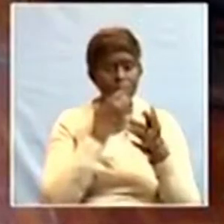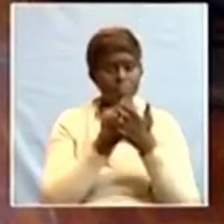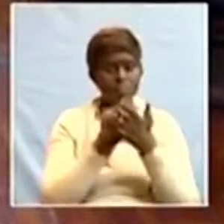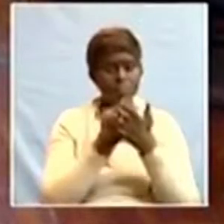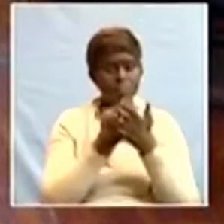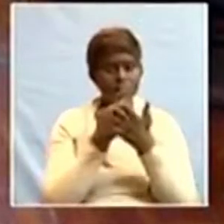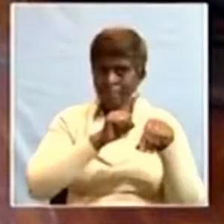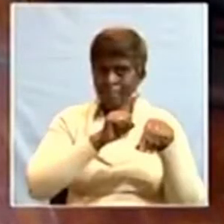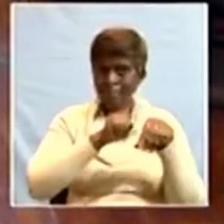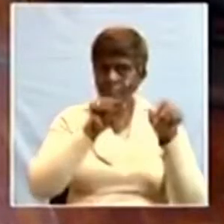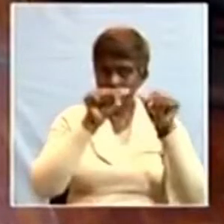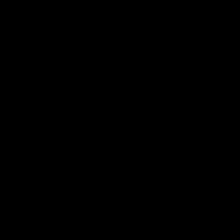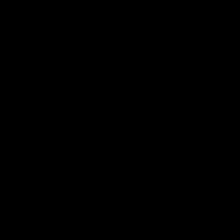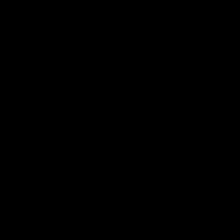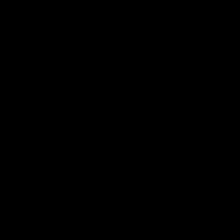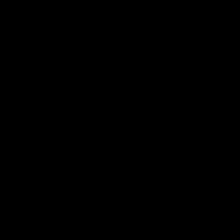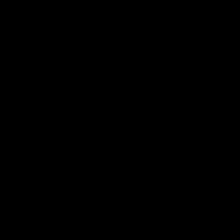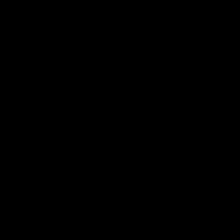audit.